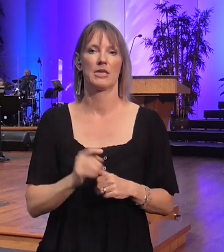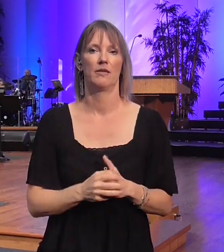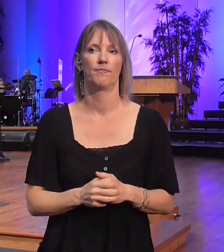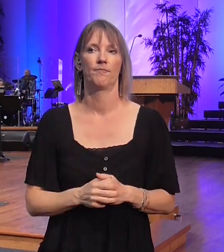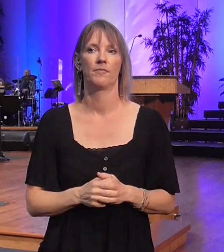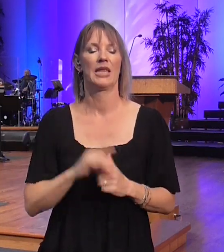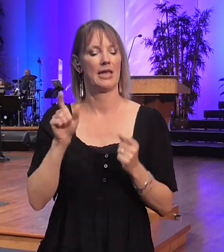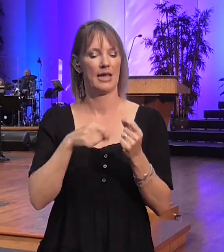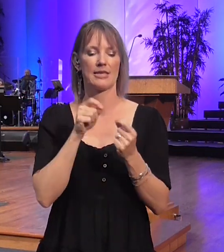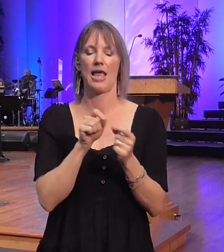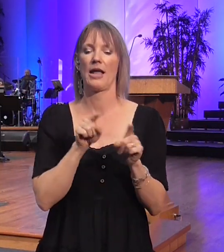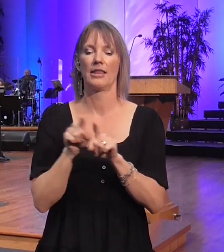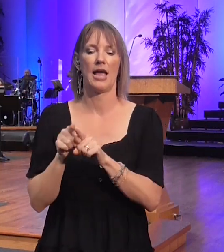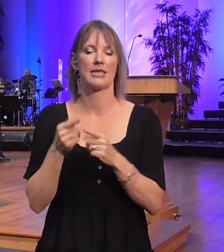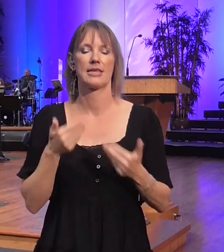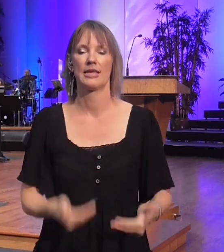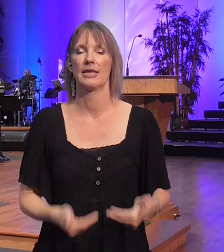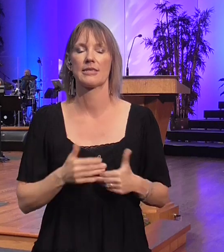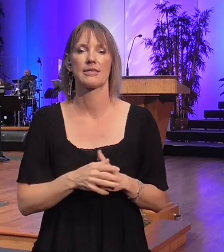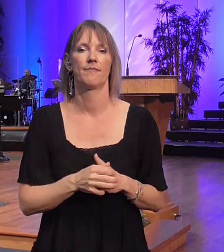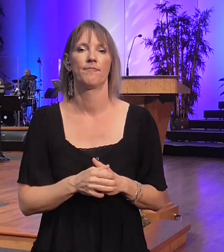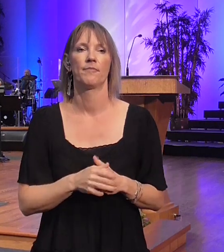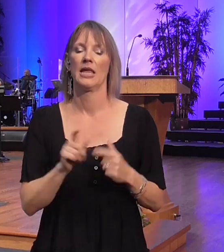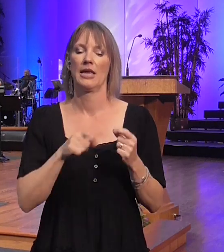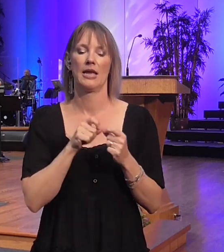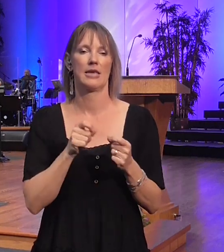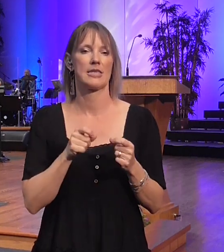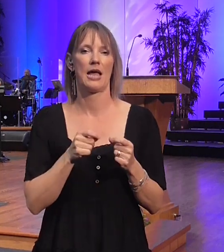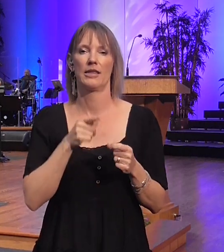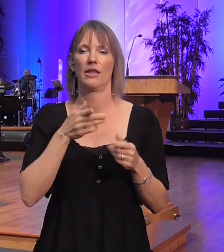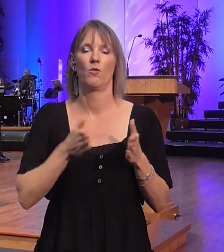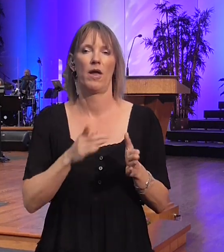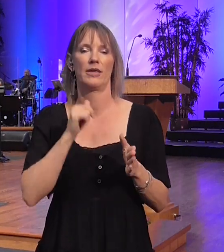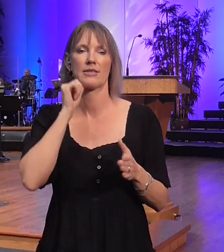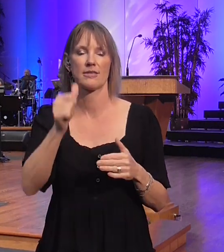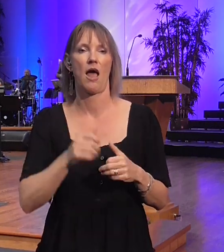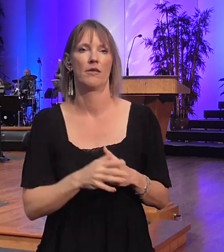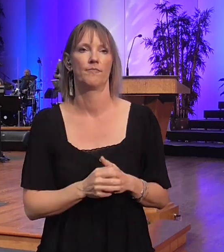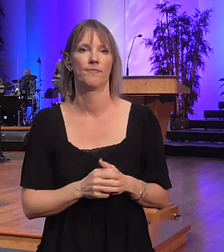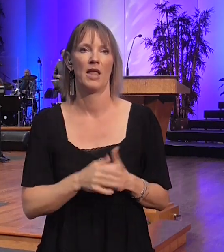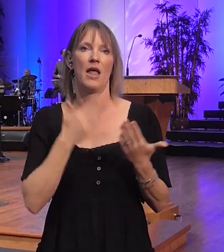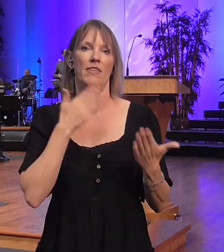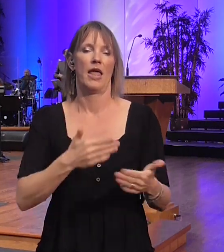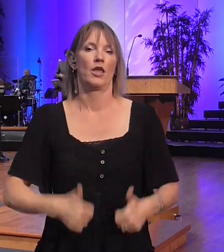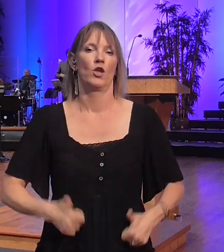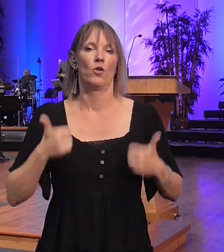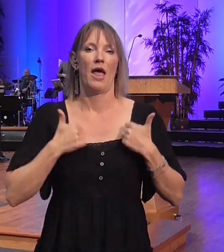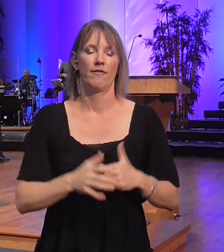that it is, and just the way that it is not. Thank you, life.